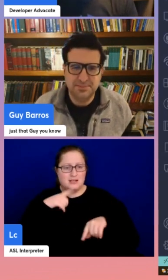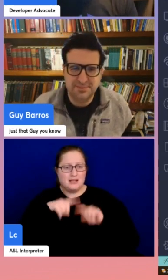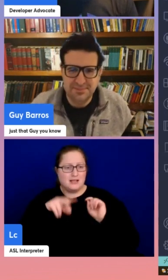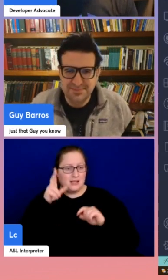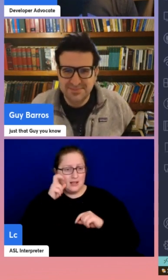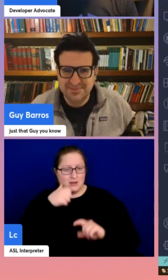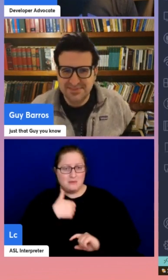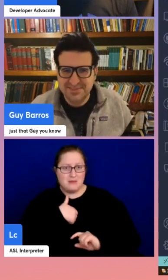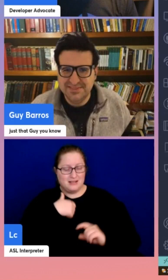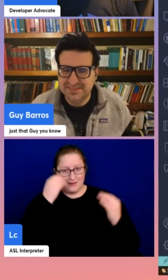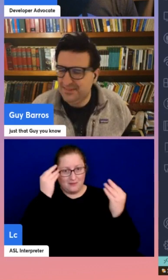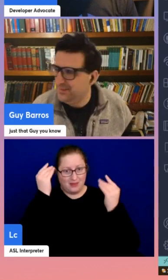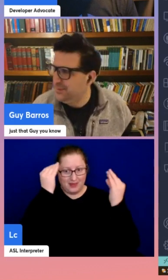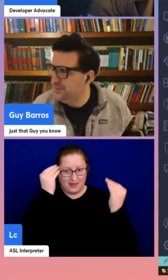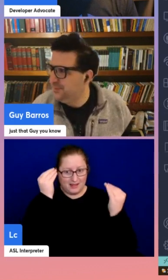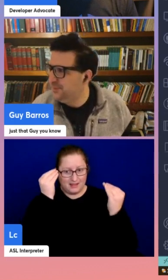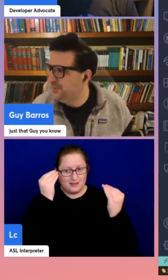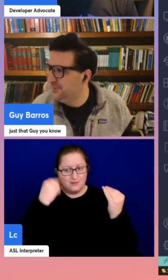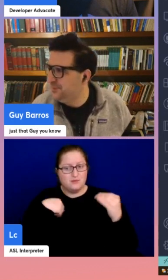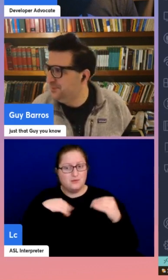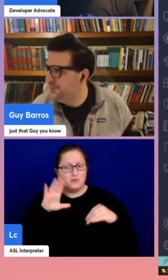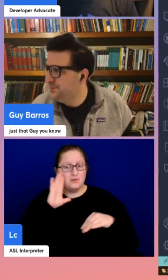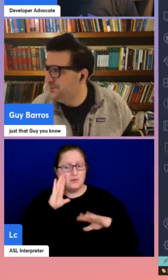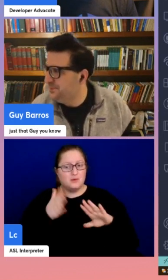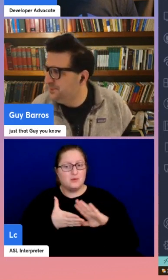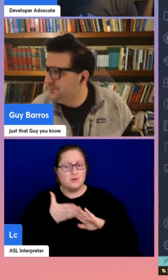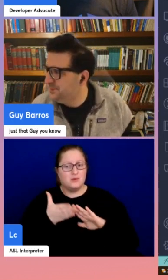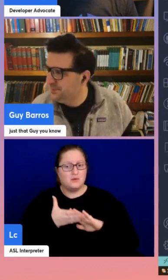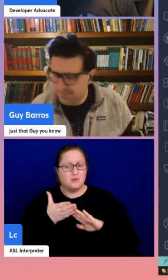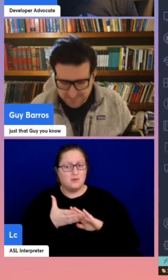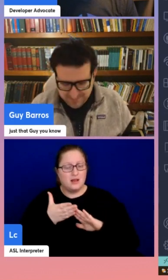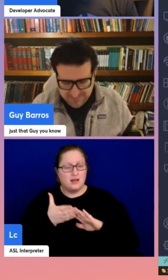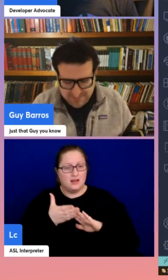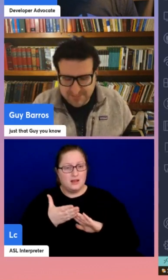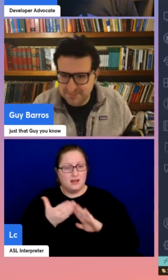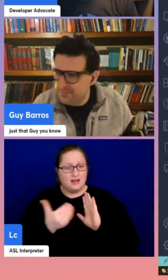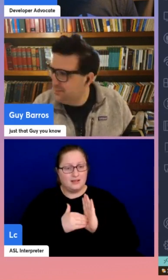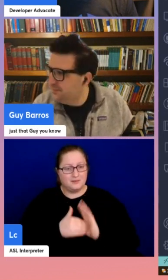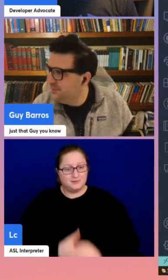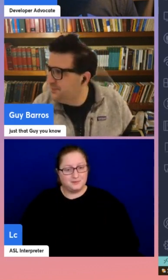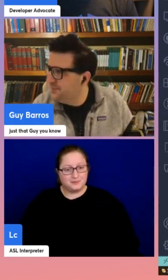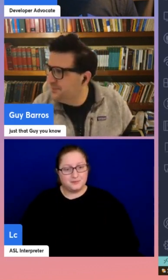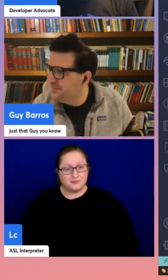think here. And we're going to run this again.